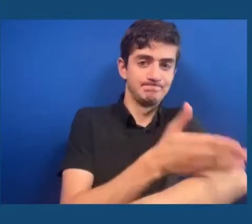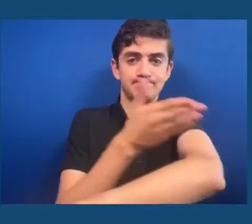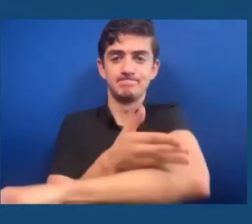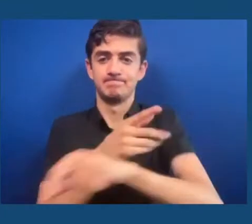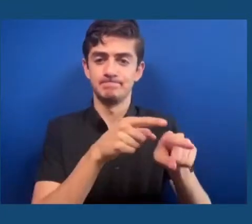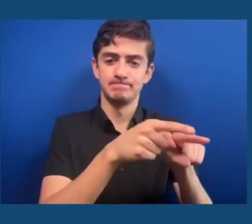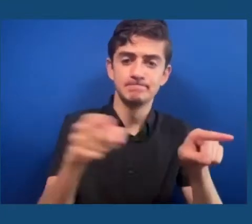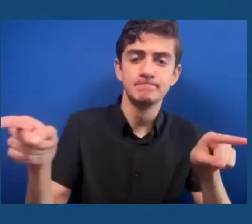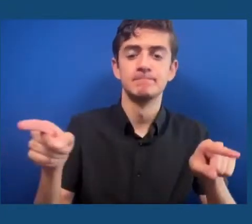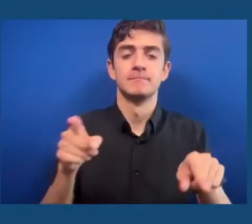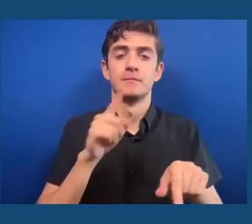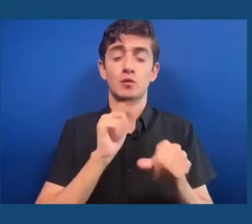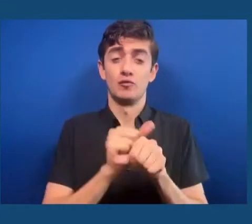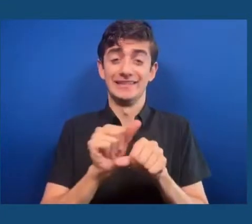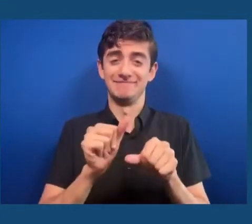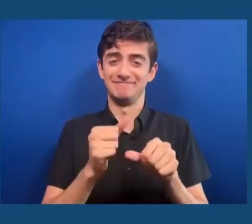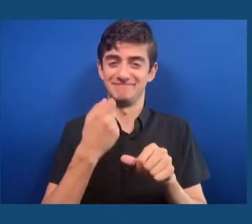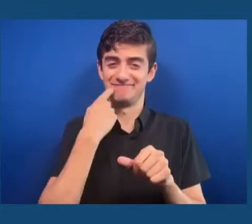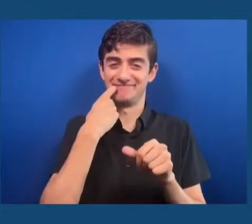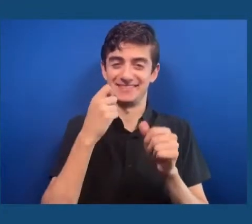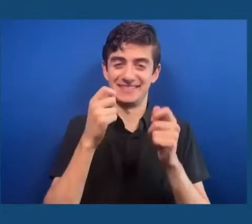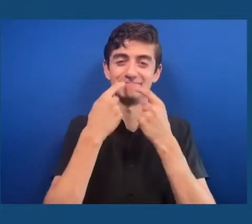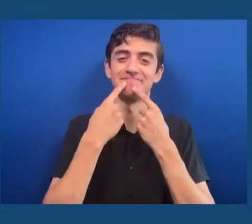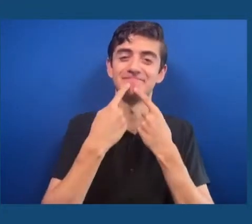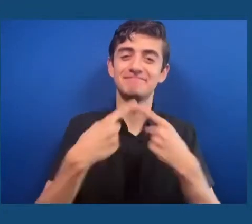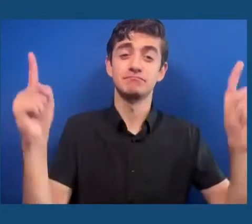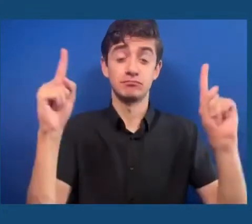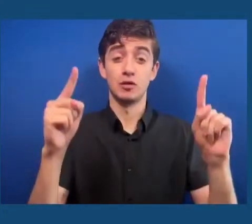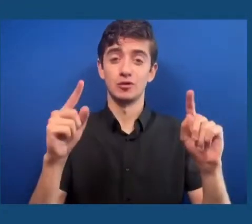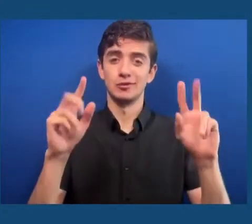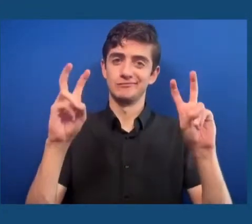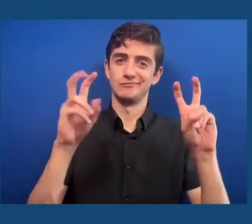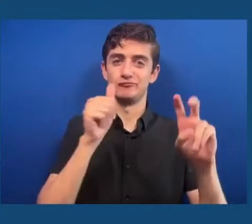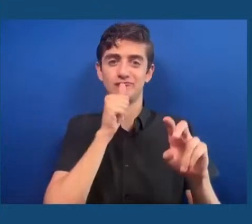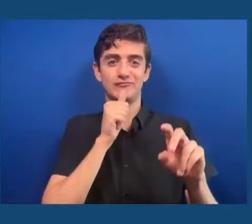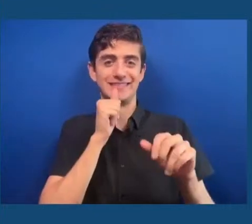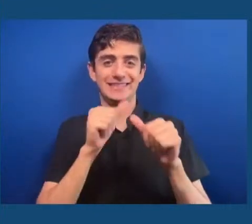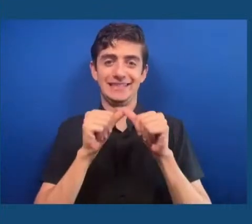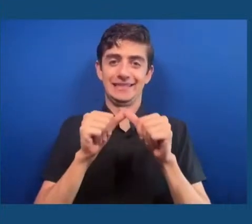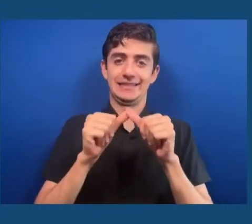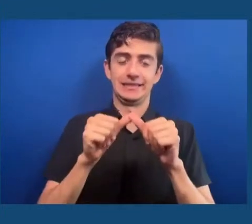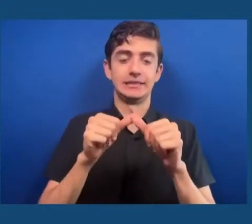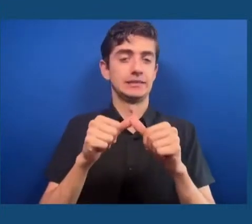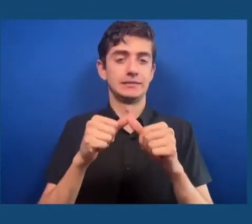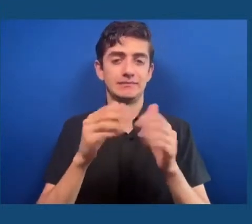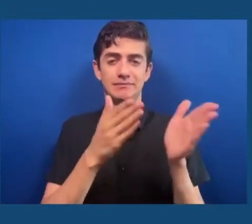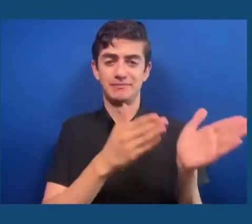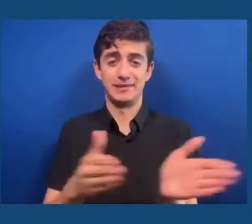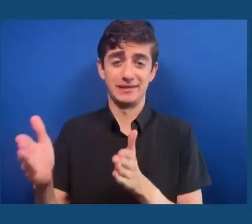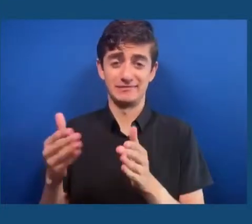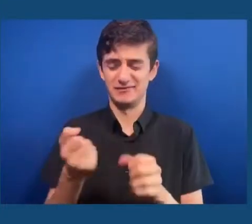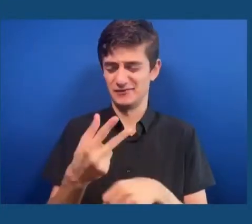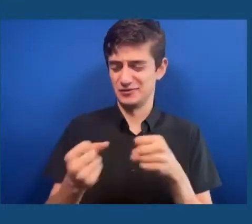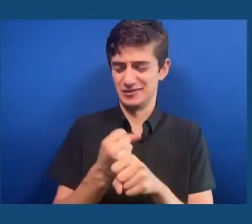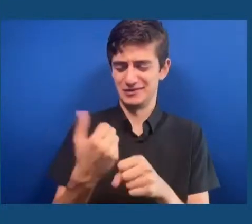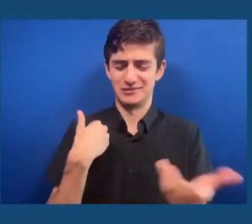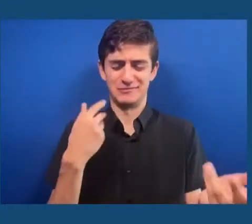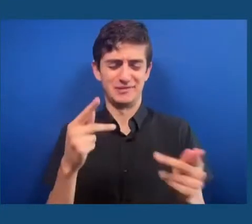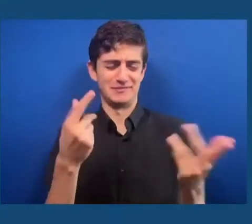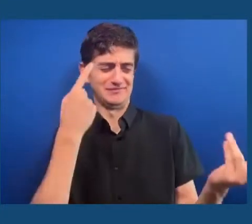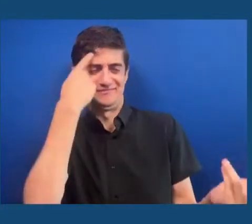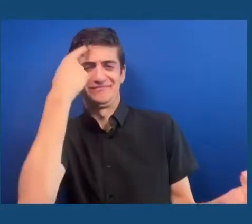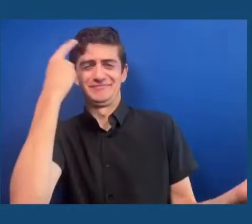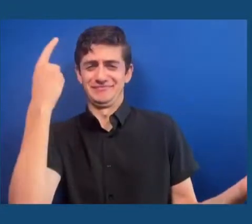plan that years ago people would have thought was redundant. Why do you need that? But now we have to find ways to help people who are affected.